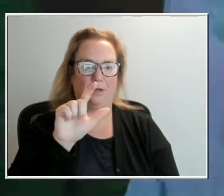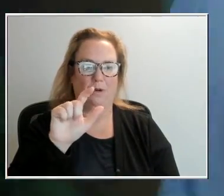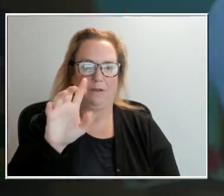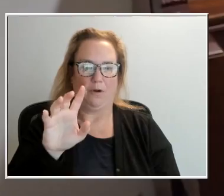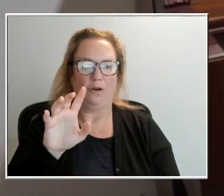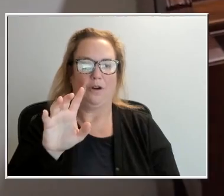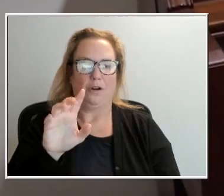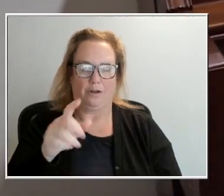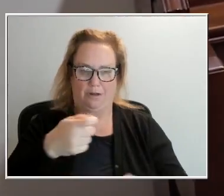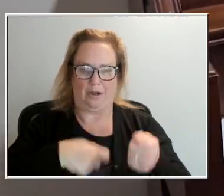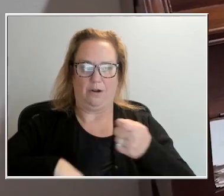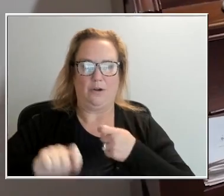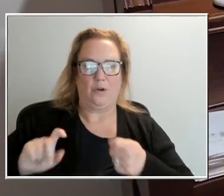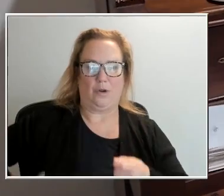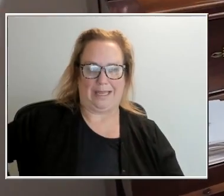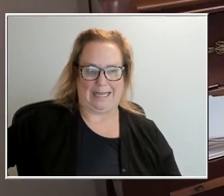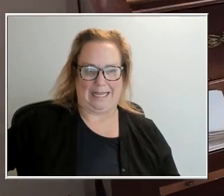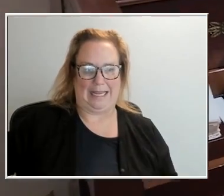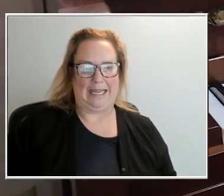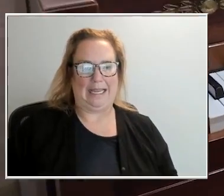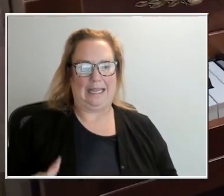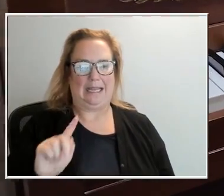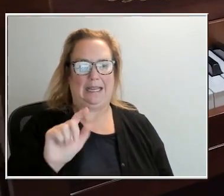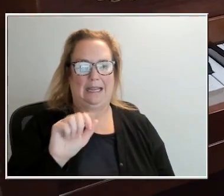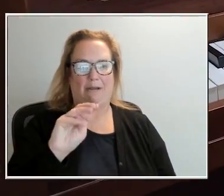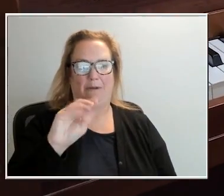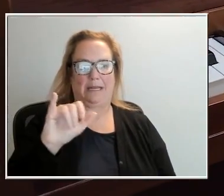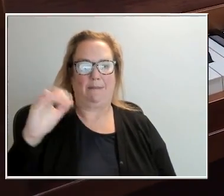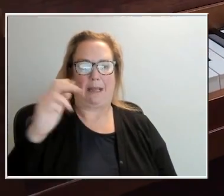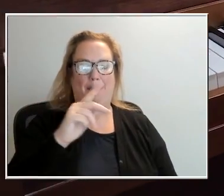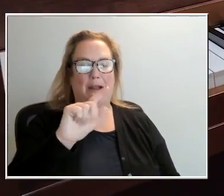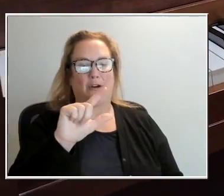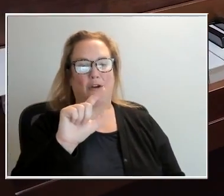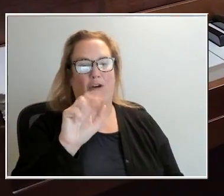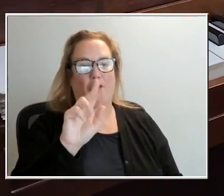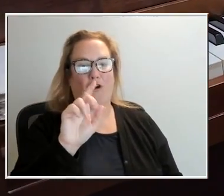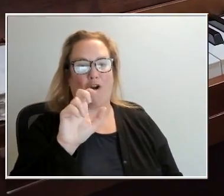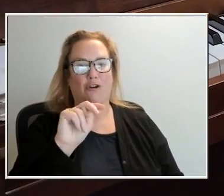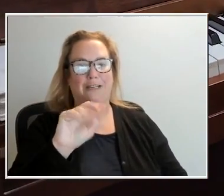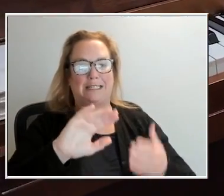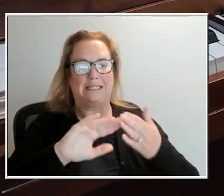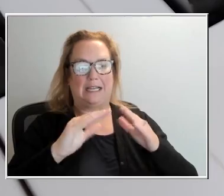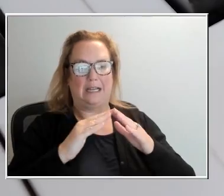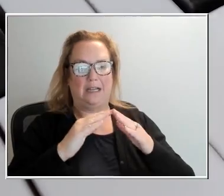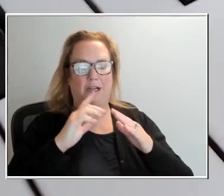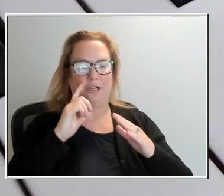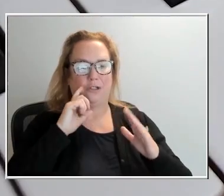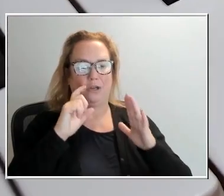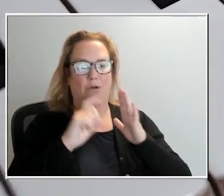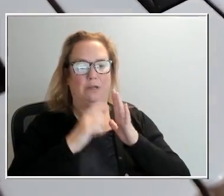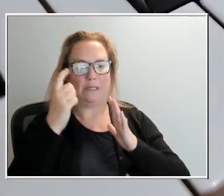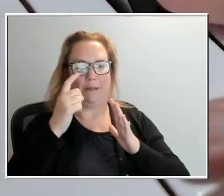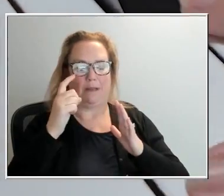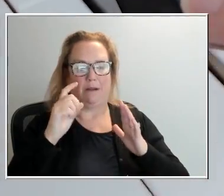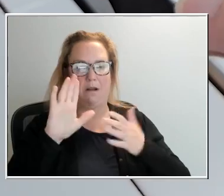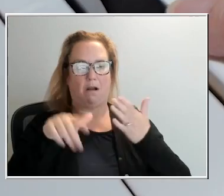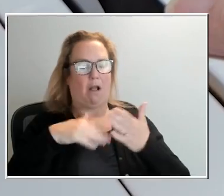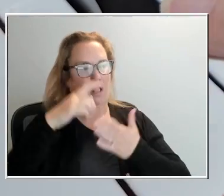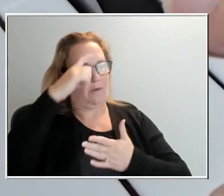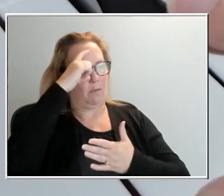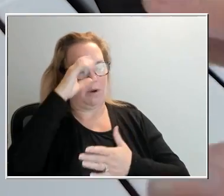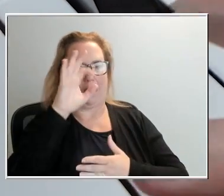new kidney. And when Tammy returned to Garden City, she noticed something amazing. All of her brain fog